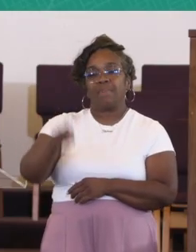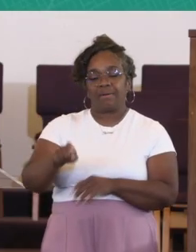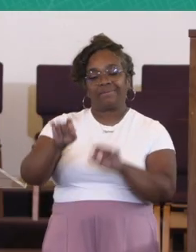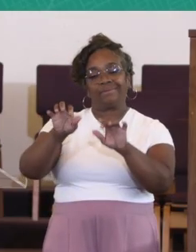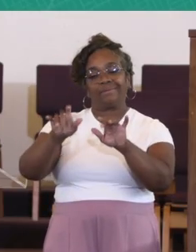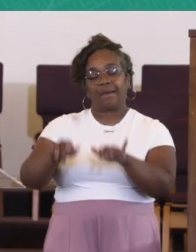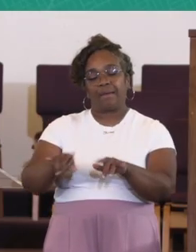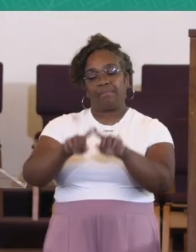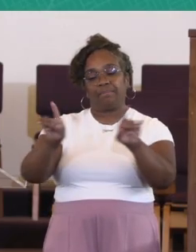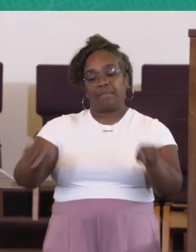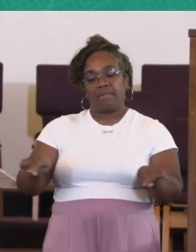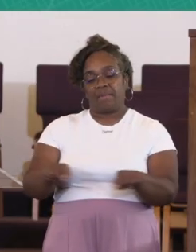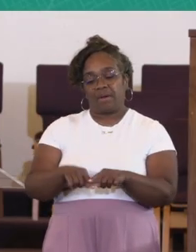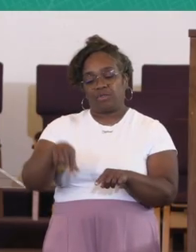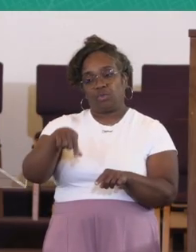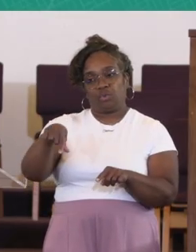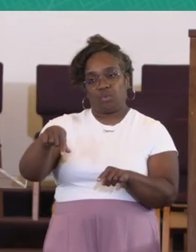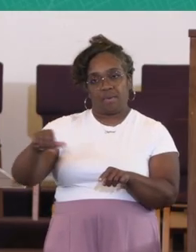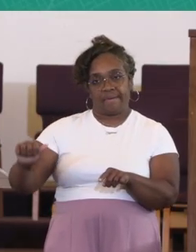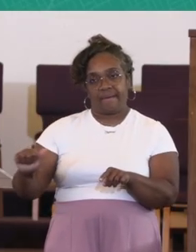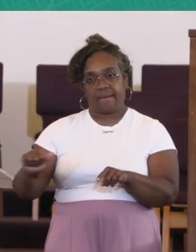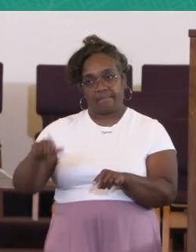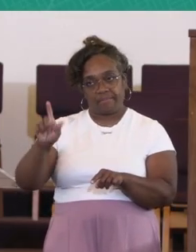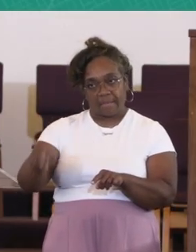the Q&A feature.